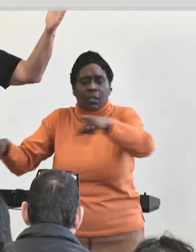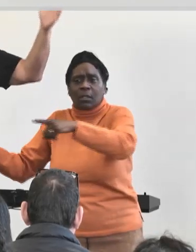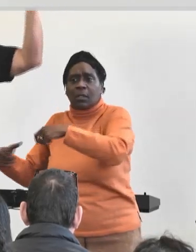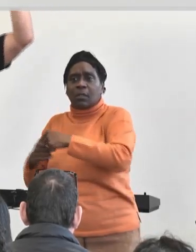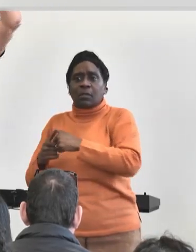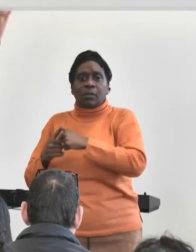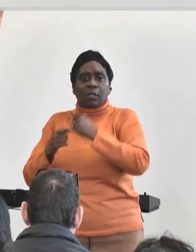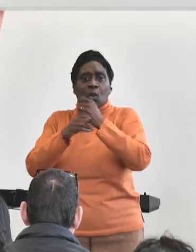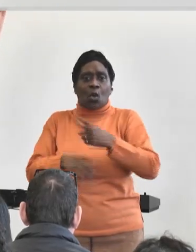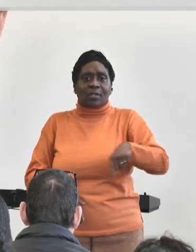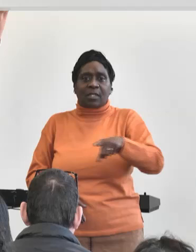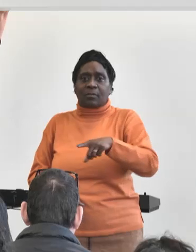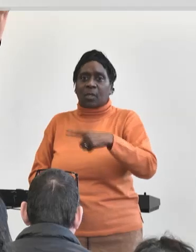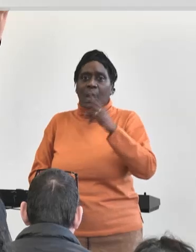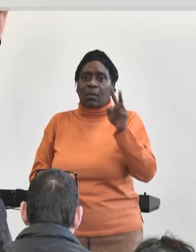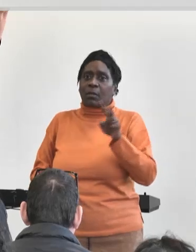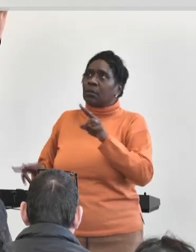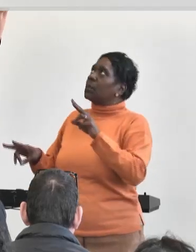And it caused them to say, you really are God.